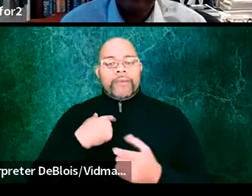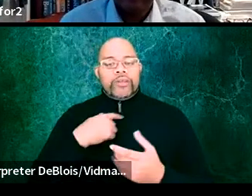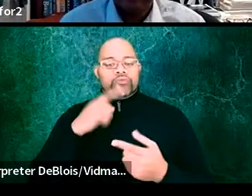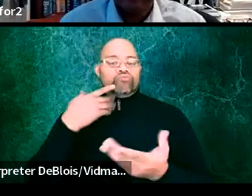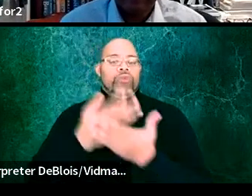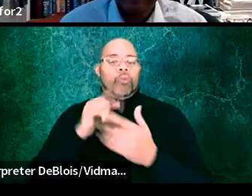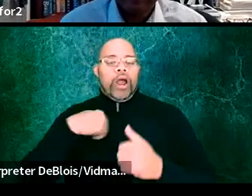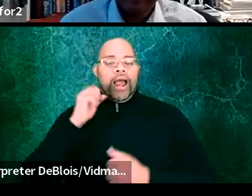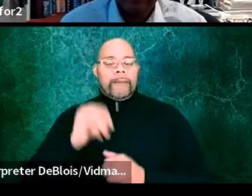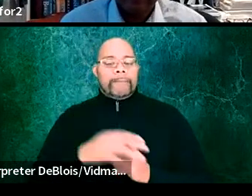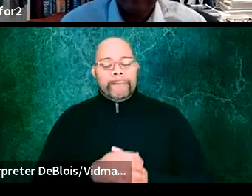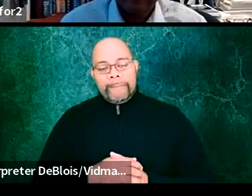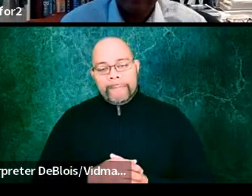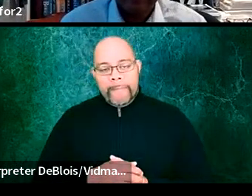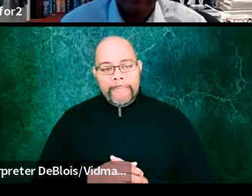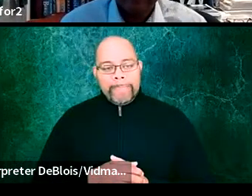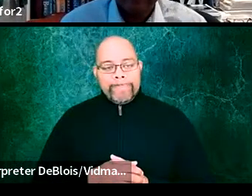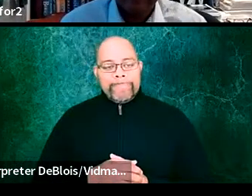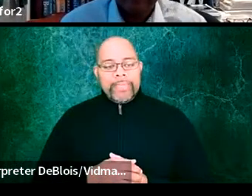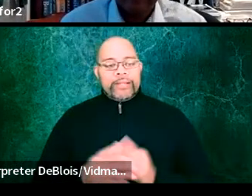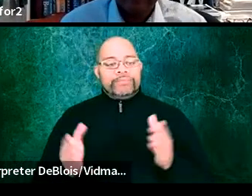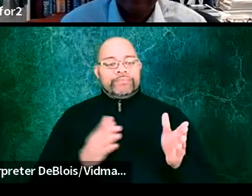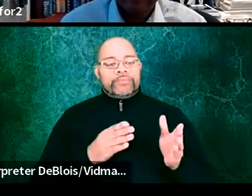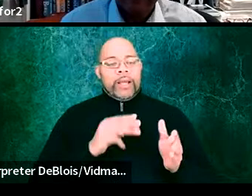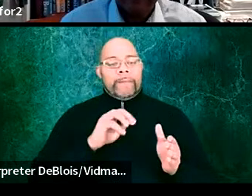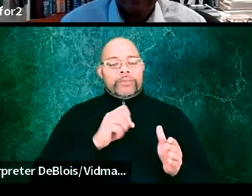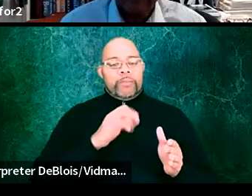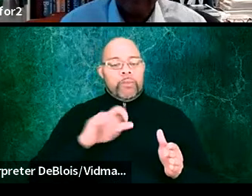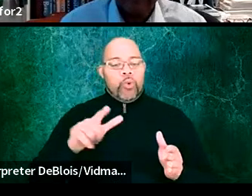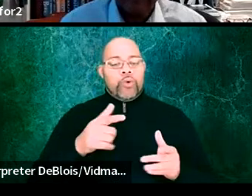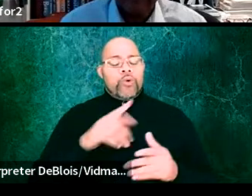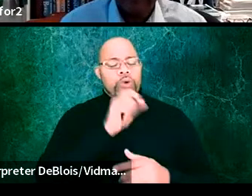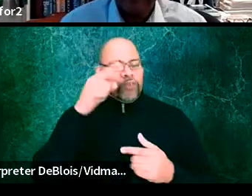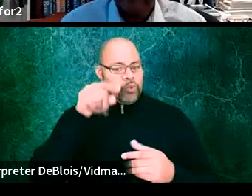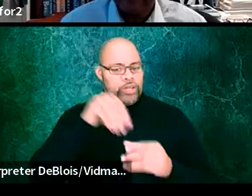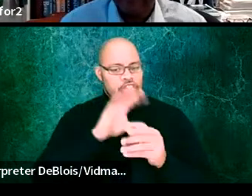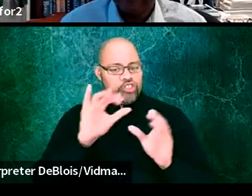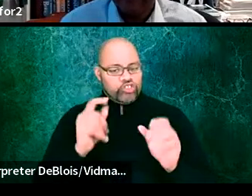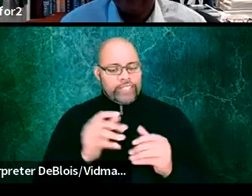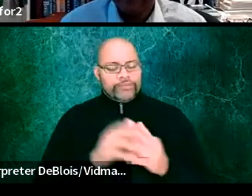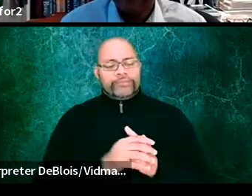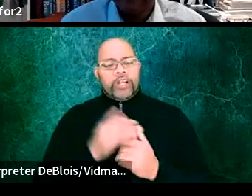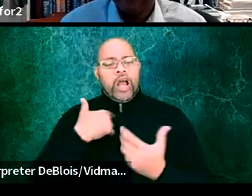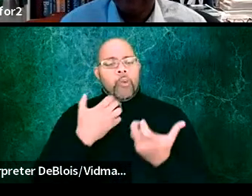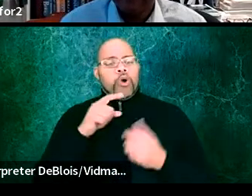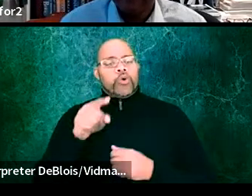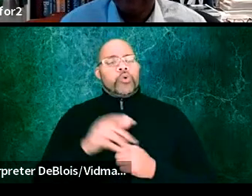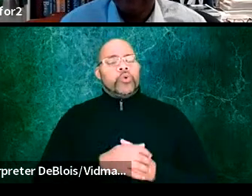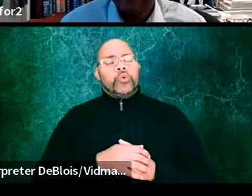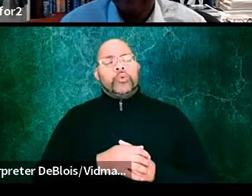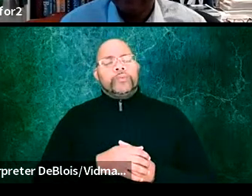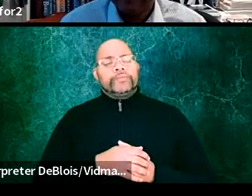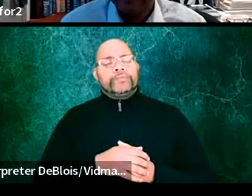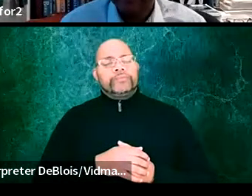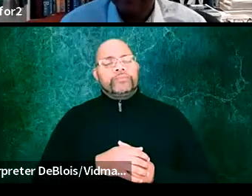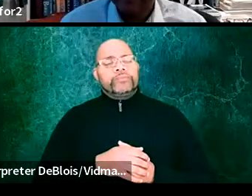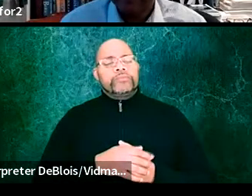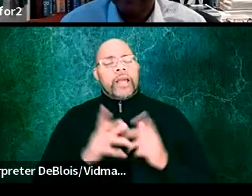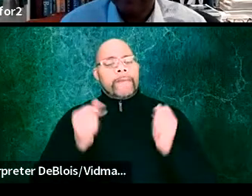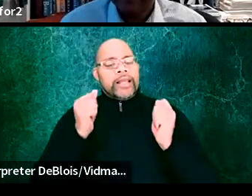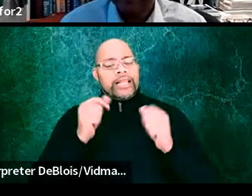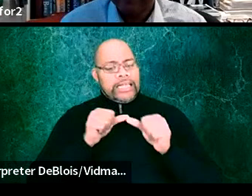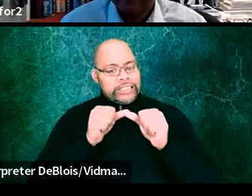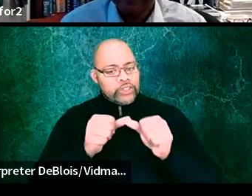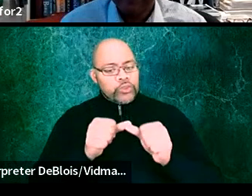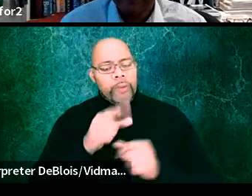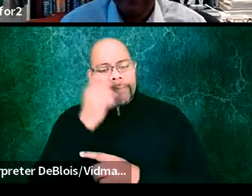am. So, there's a question for you in the chat. So I would like you to immediately